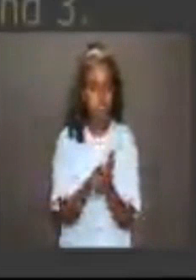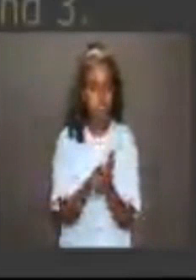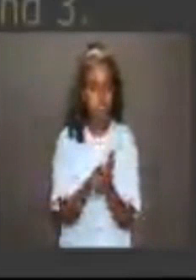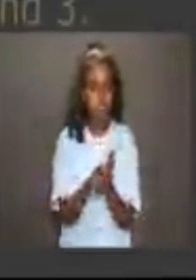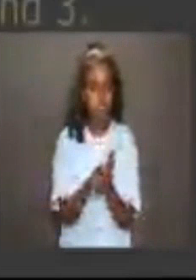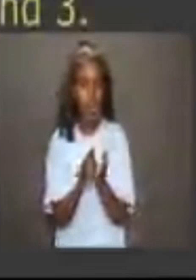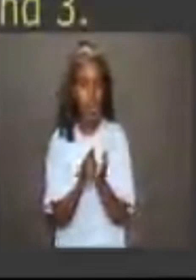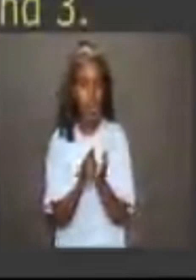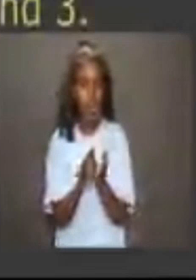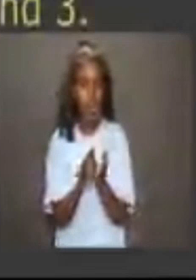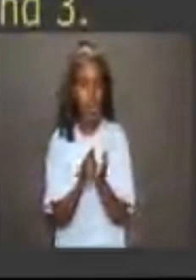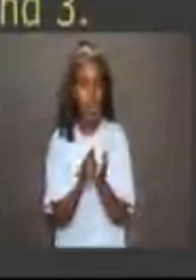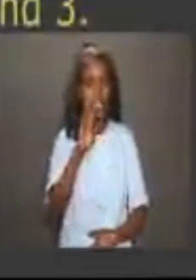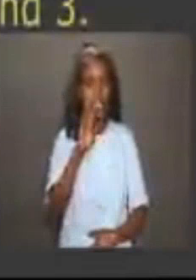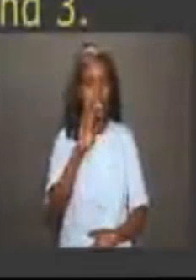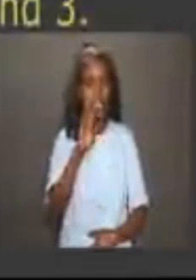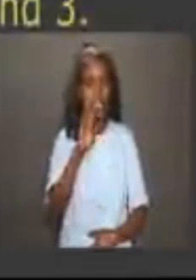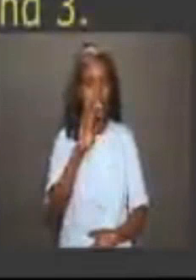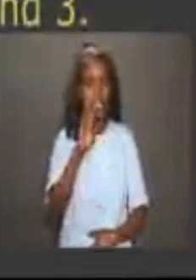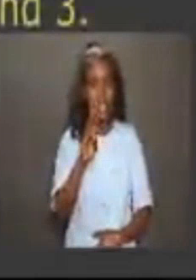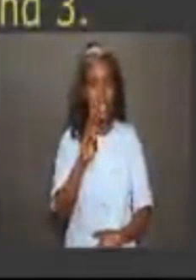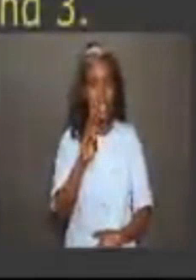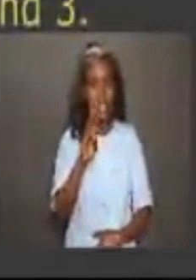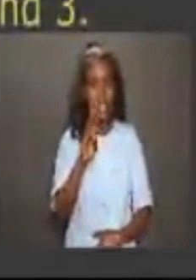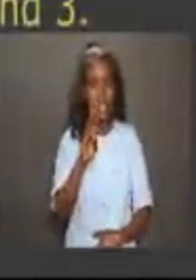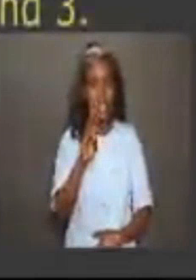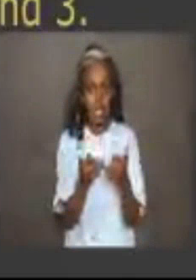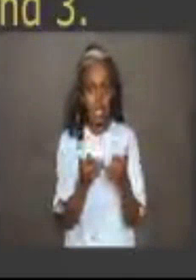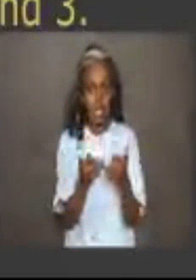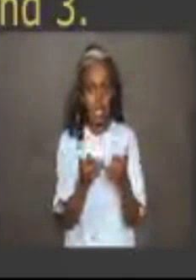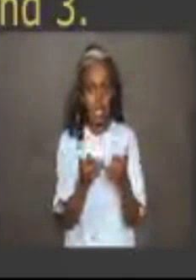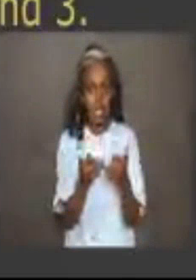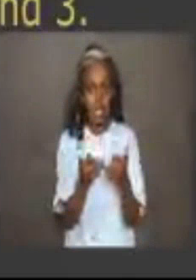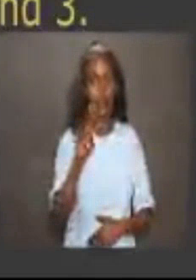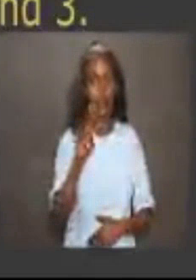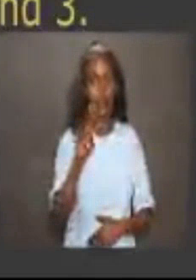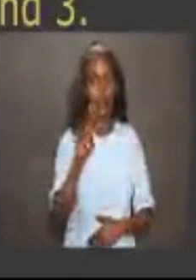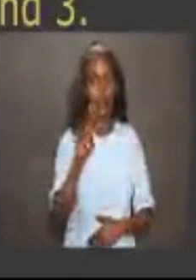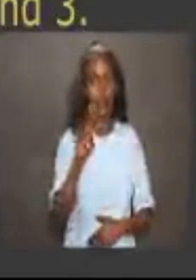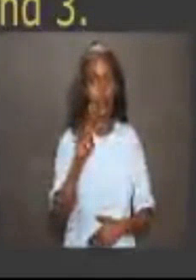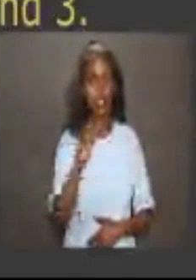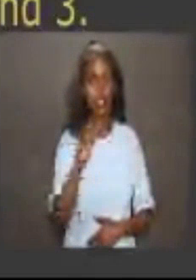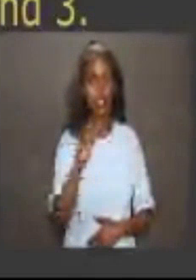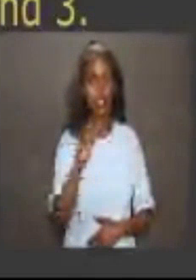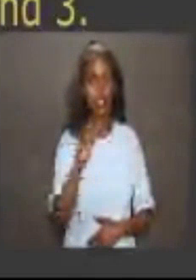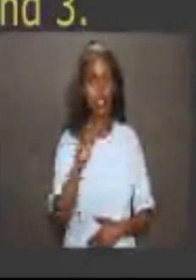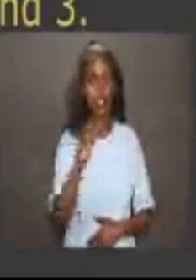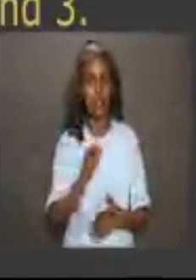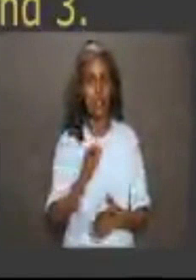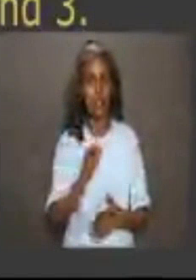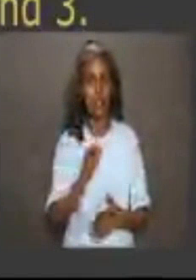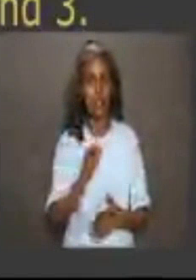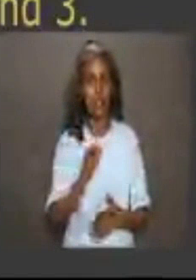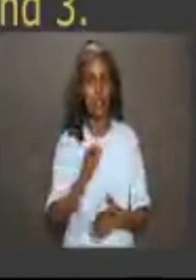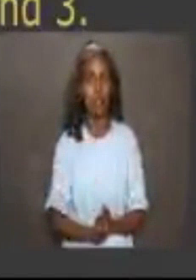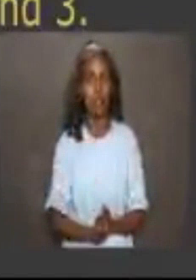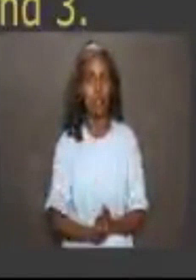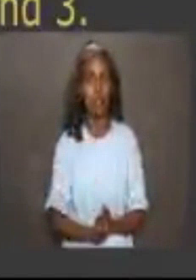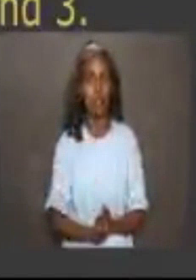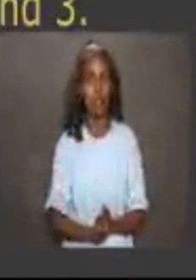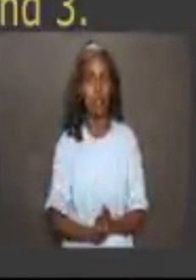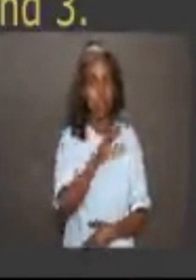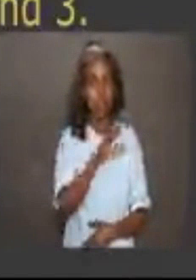6 can be divided by 2 and by 3. 2 and